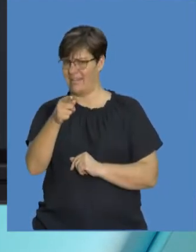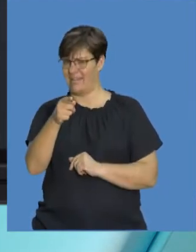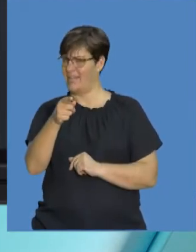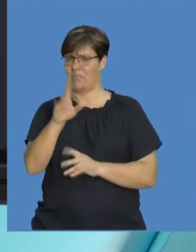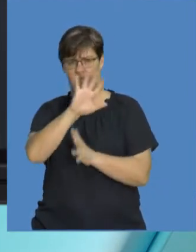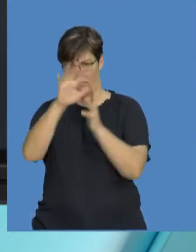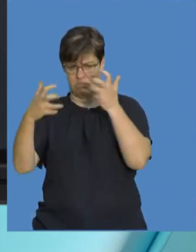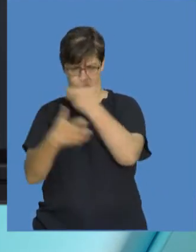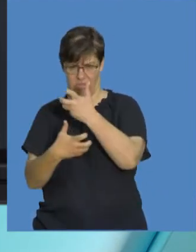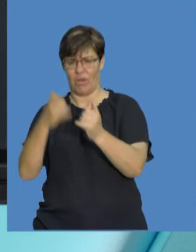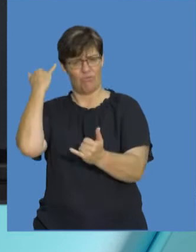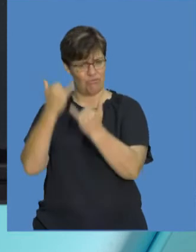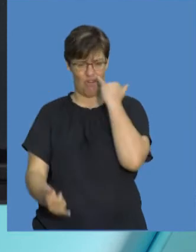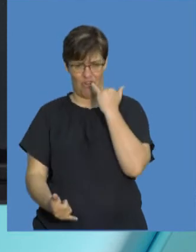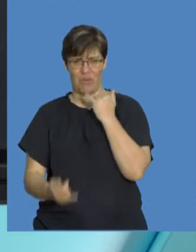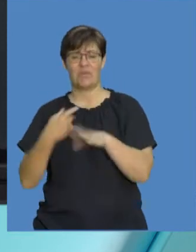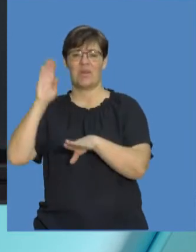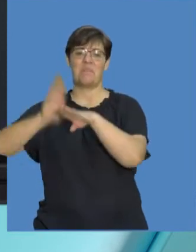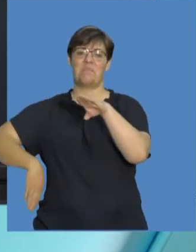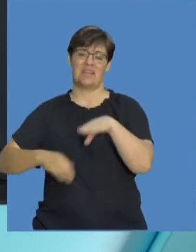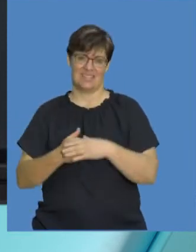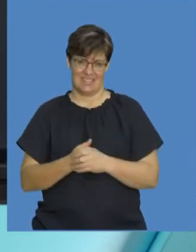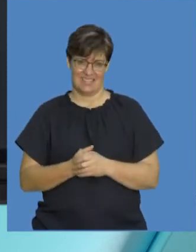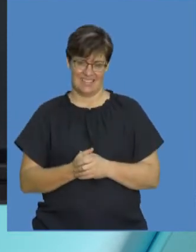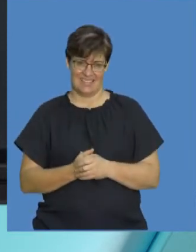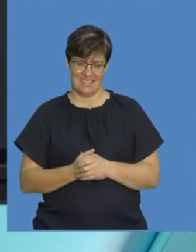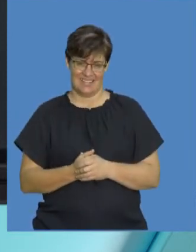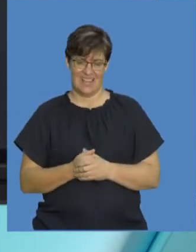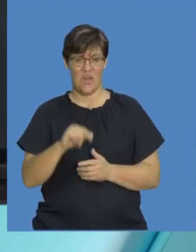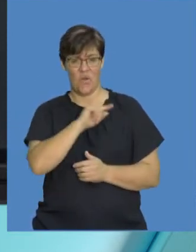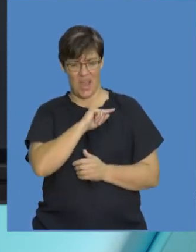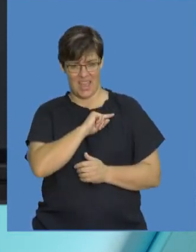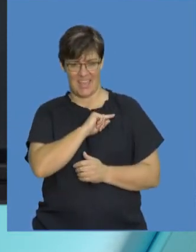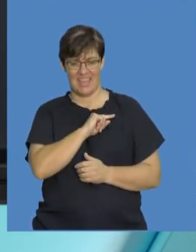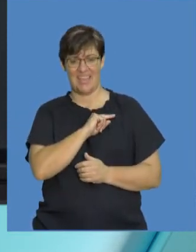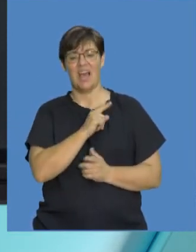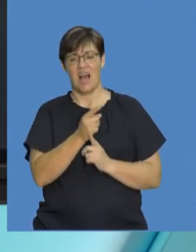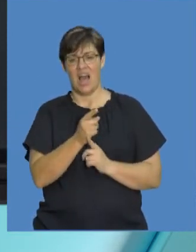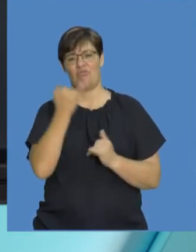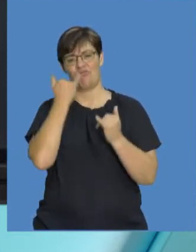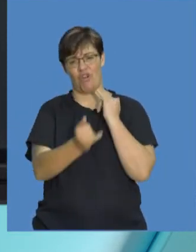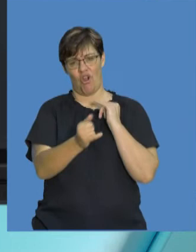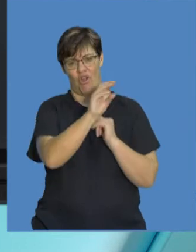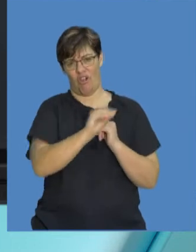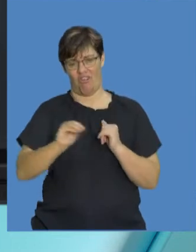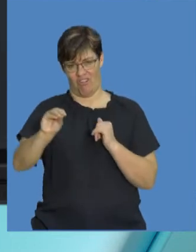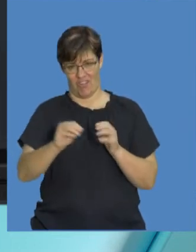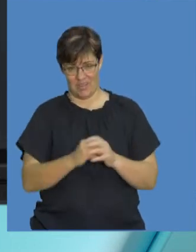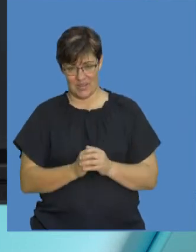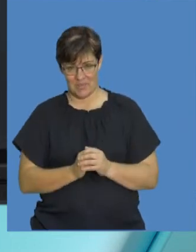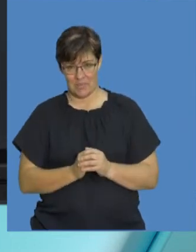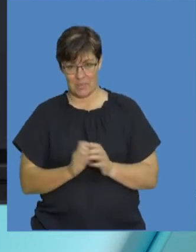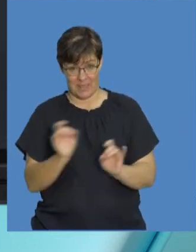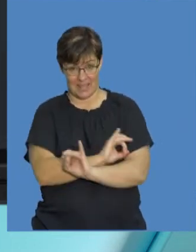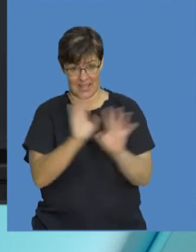account, definitely it will not only be marked wrong, but it will also carry a negative, because you will be penalized for bringing